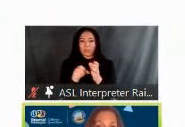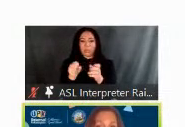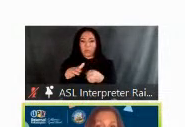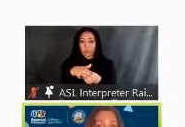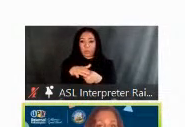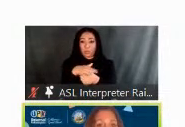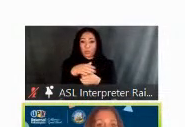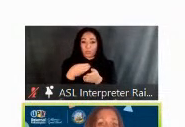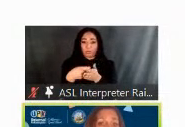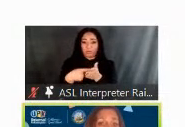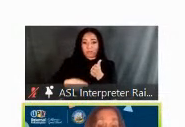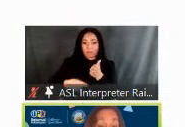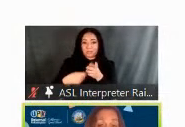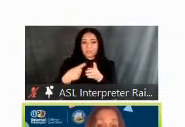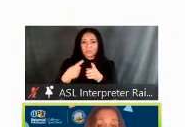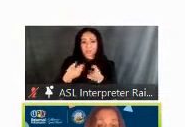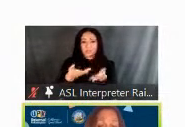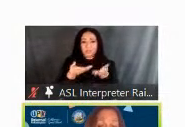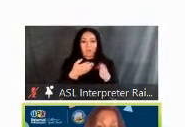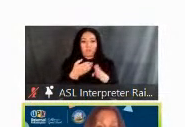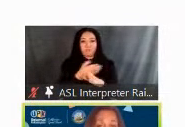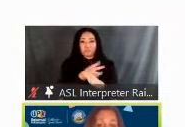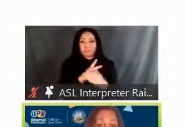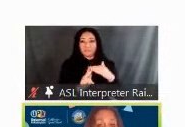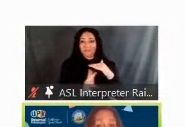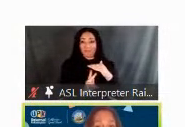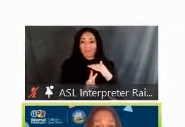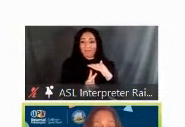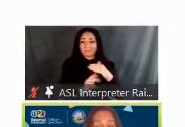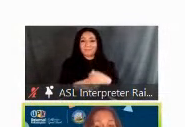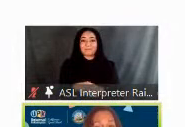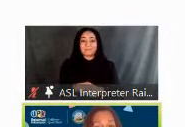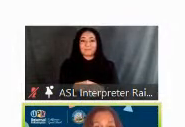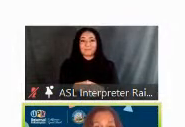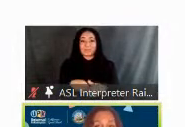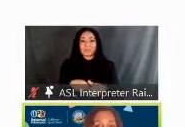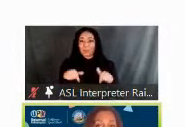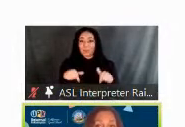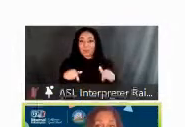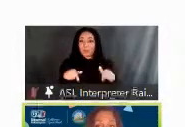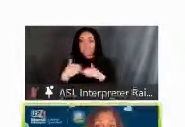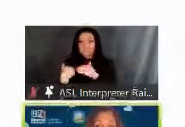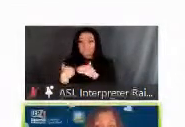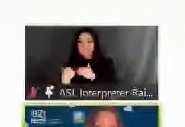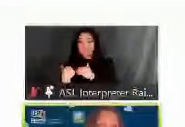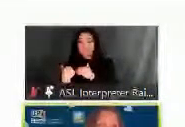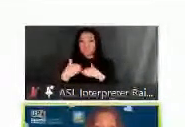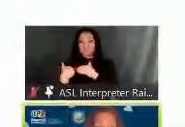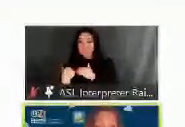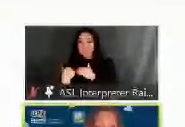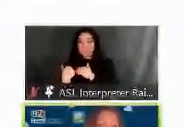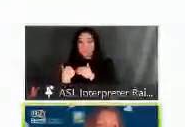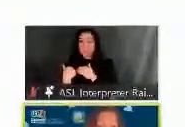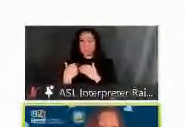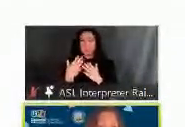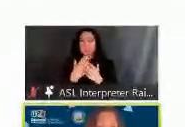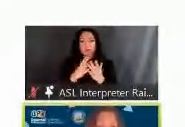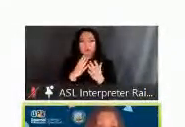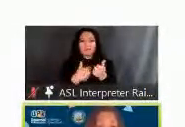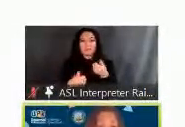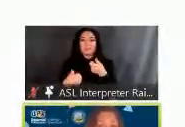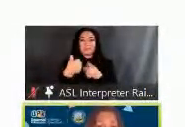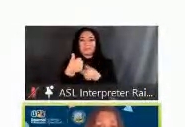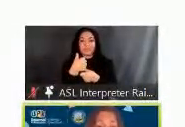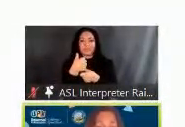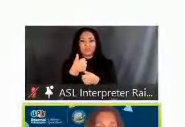system. This charge was outlined as part of the steps towards implementing the administration's master plan for early